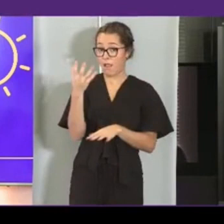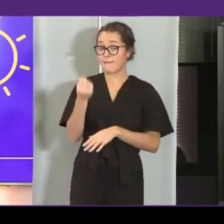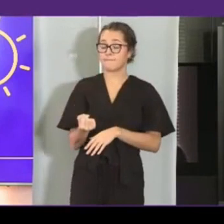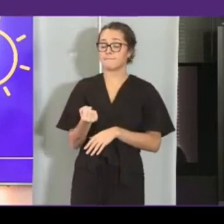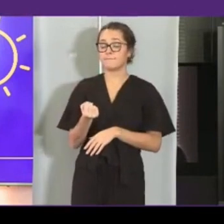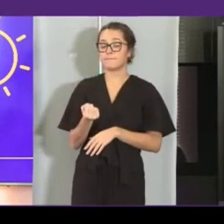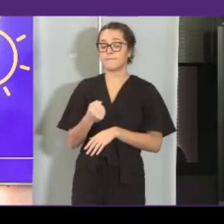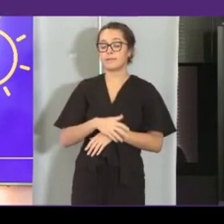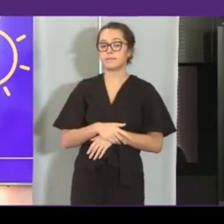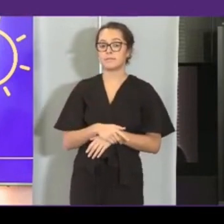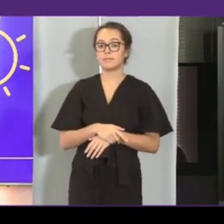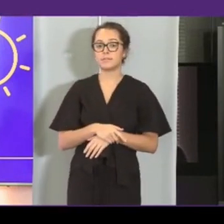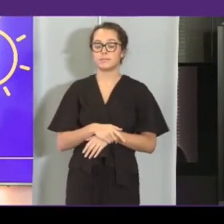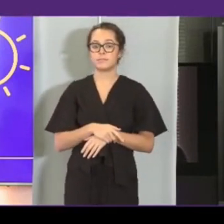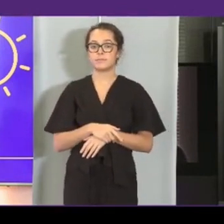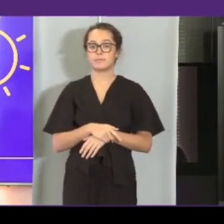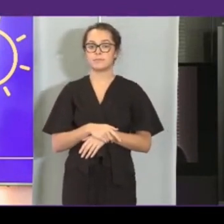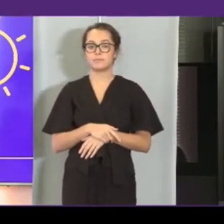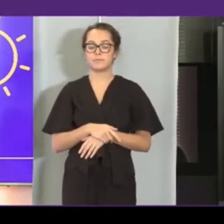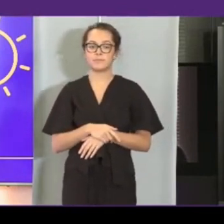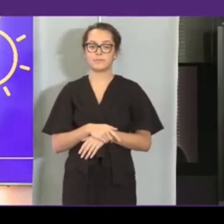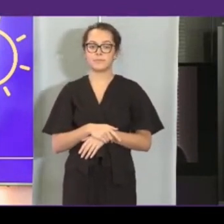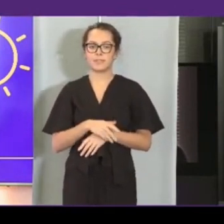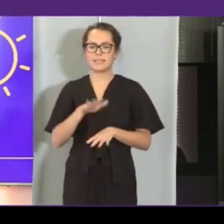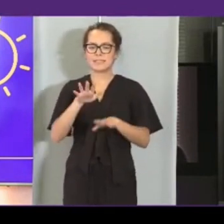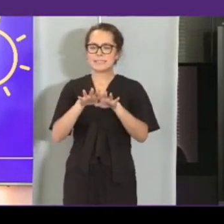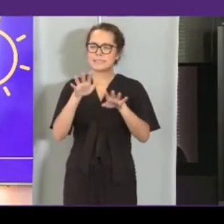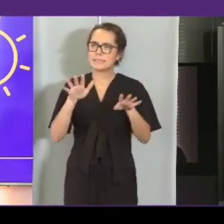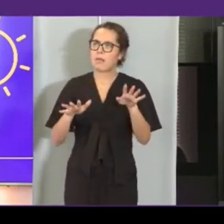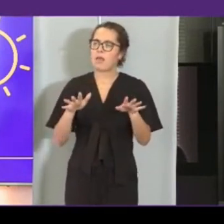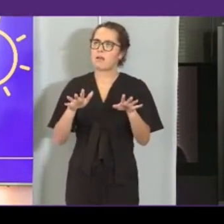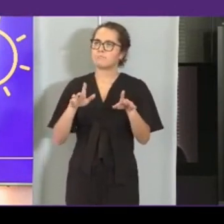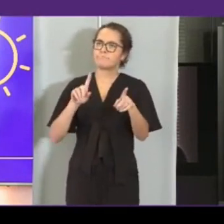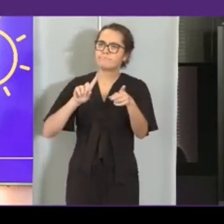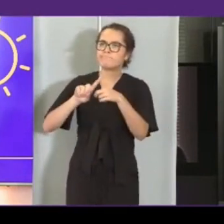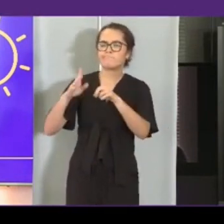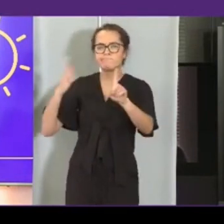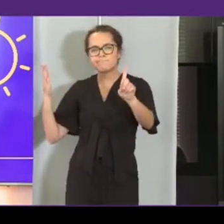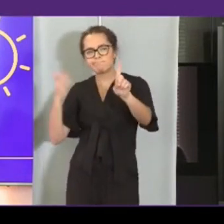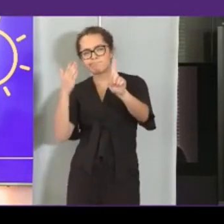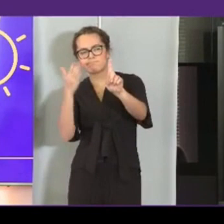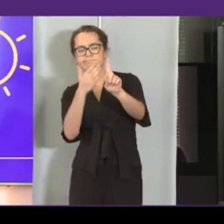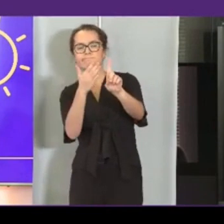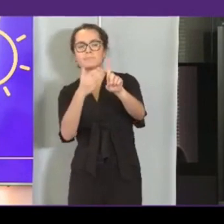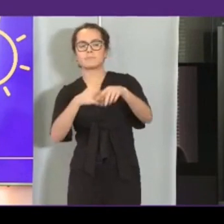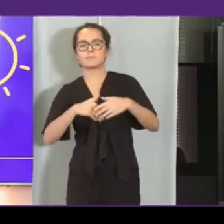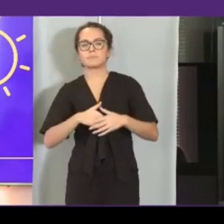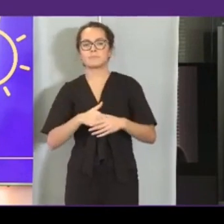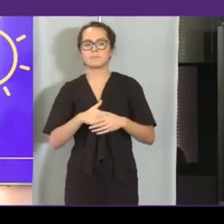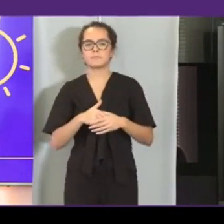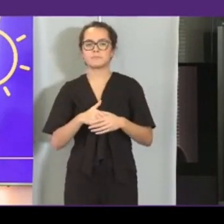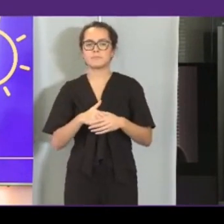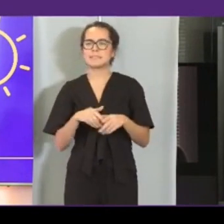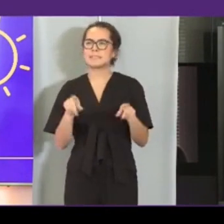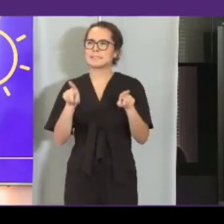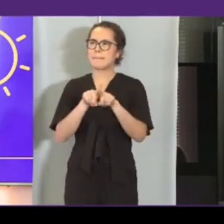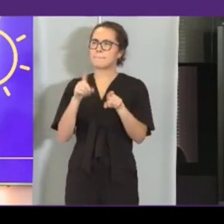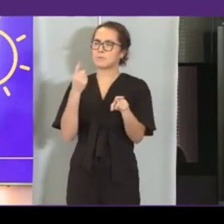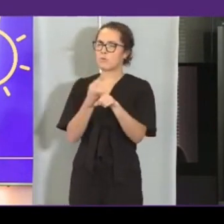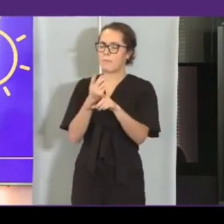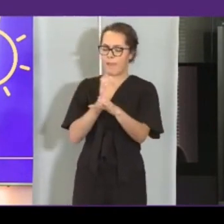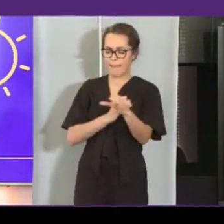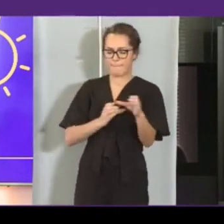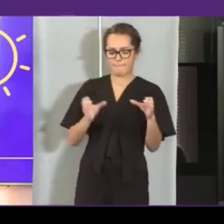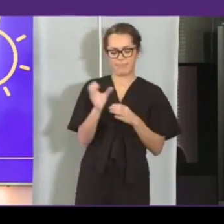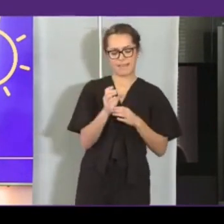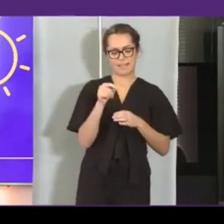and on a similar sort of direction of travel, but equally we talked a bit about this empathy thing. You know,